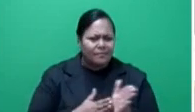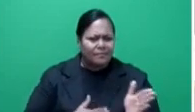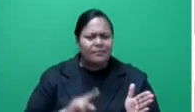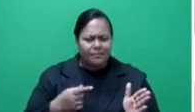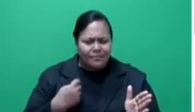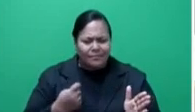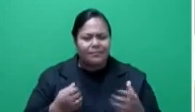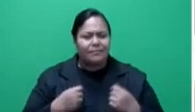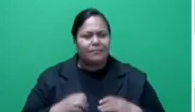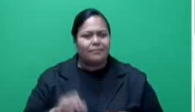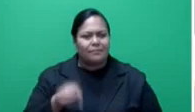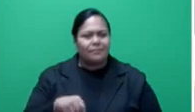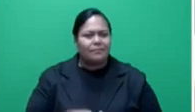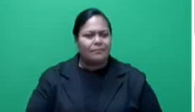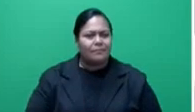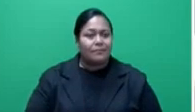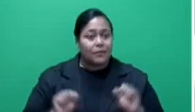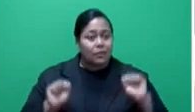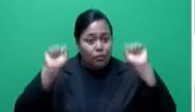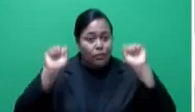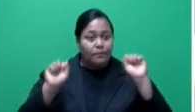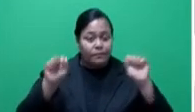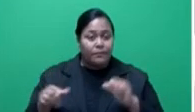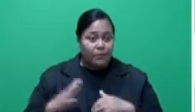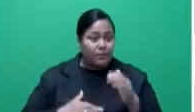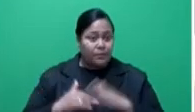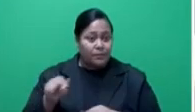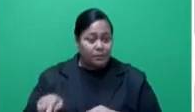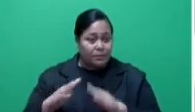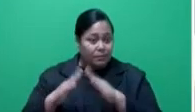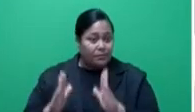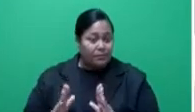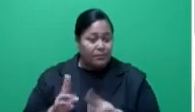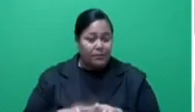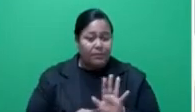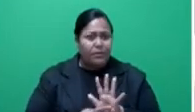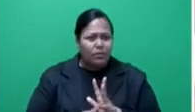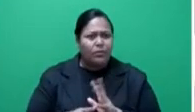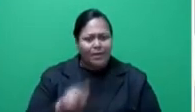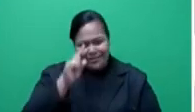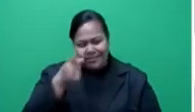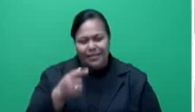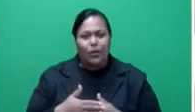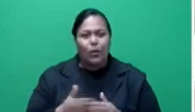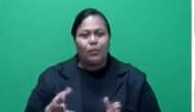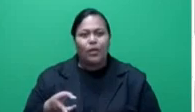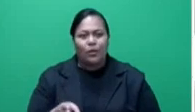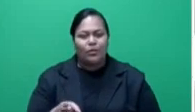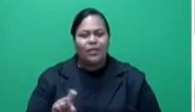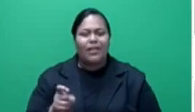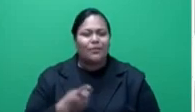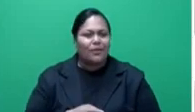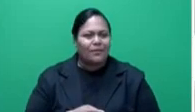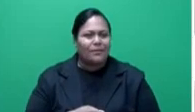very soon. The gym complex at FNU, I understand the opening is next week or week after next, or in the early March, sir. Mr.